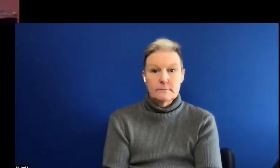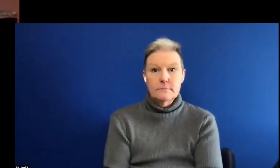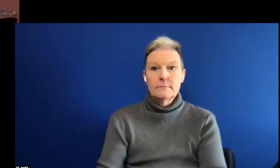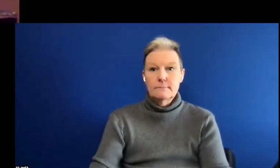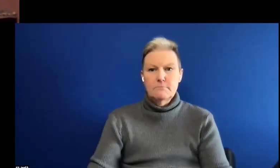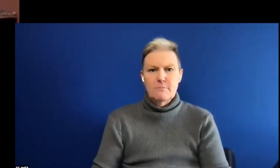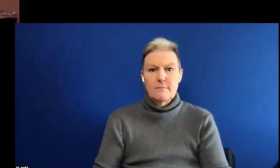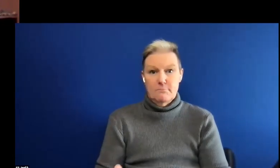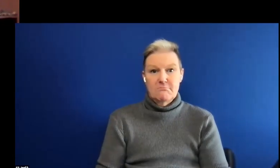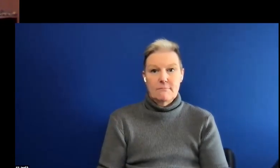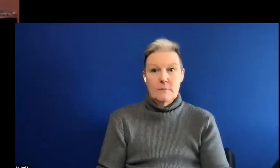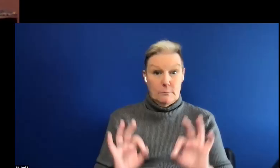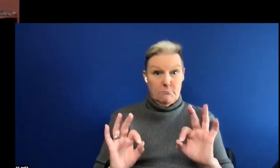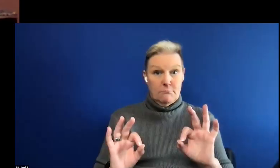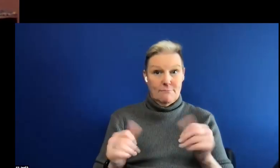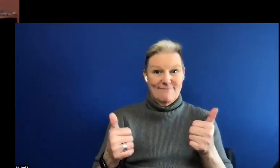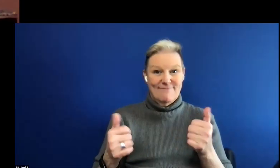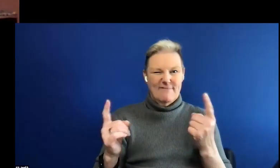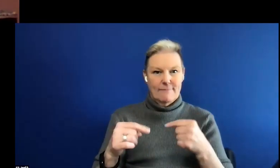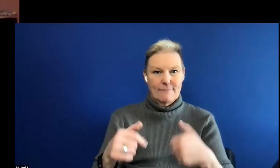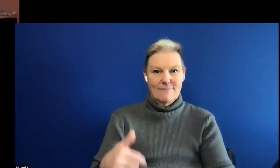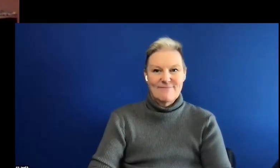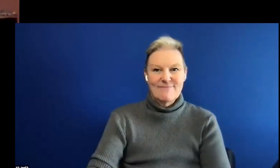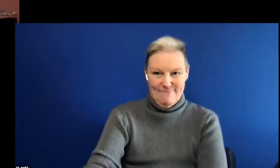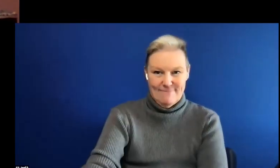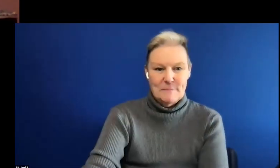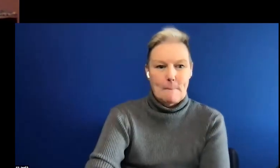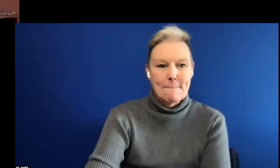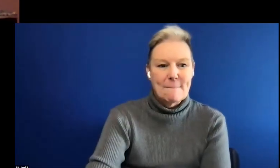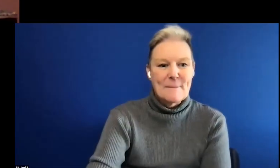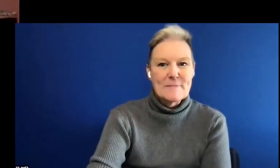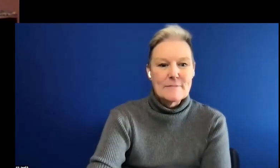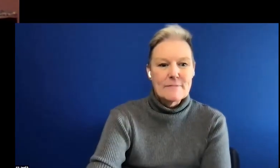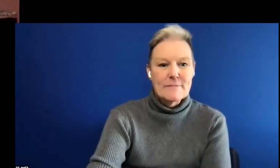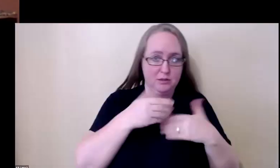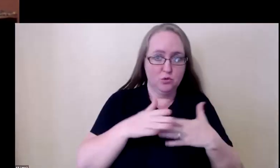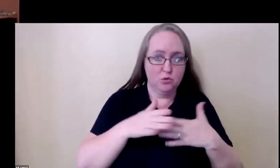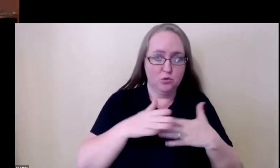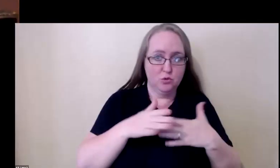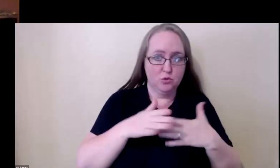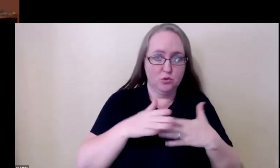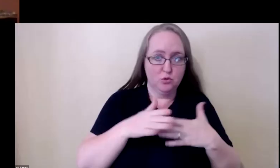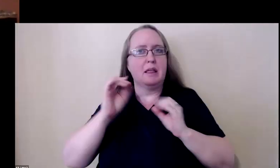or online? I don't see any hands raised online. Oh, we just got one. Okay.